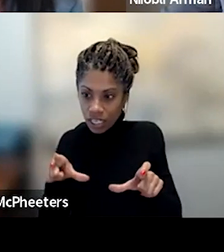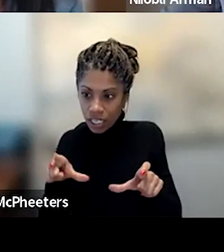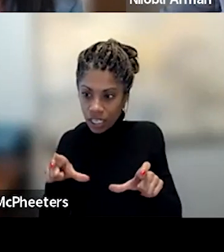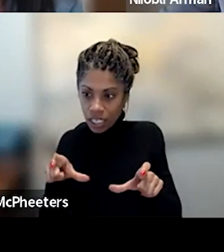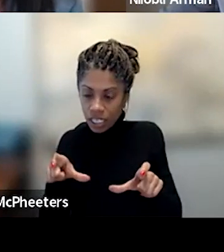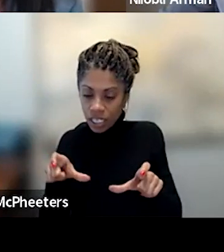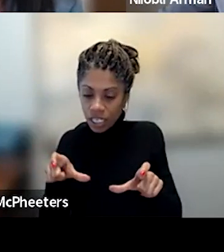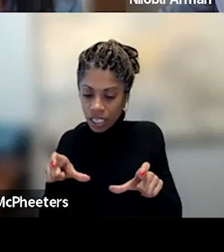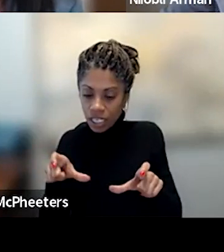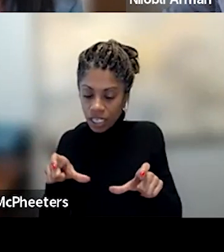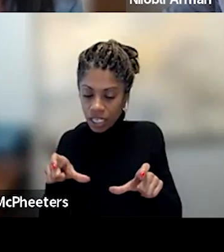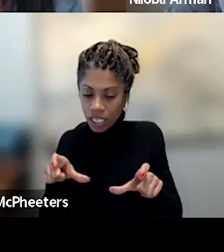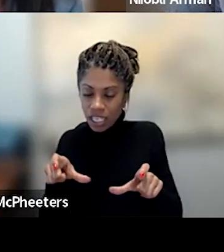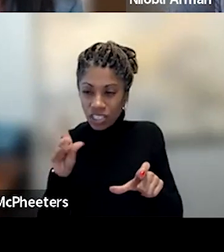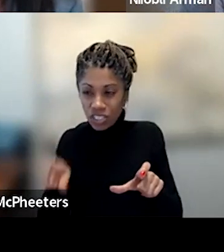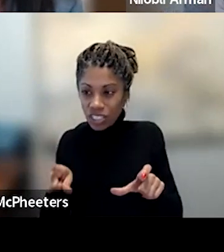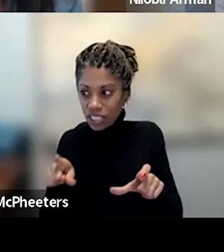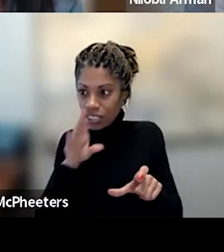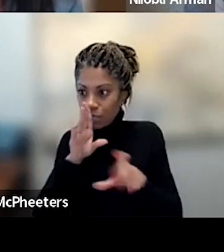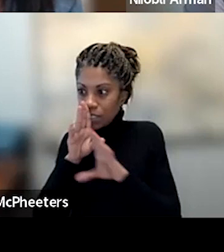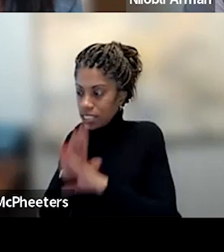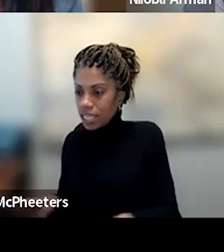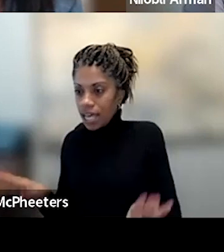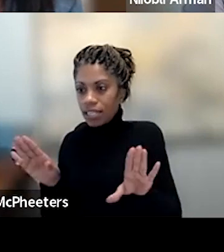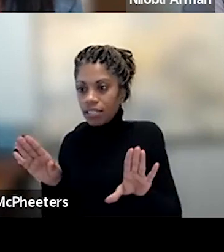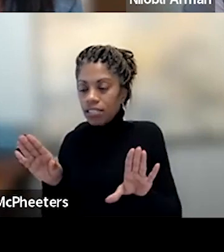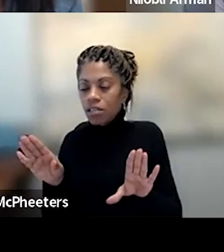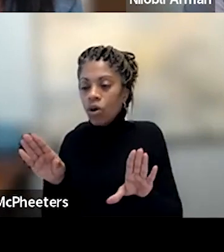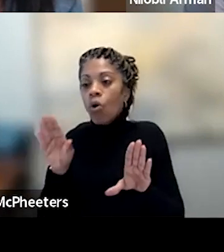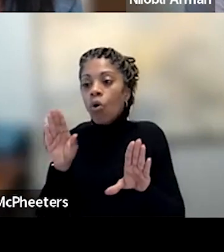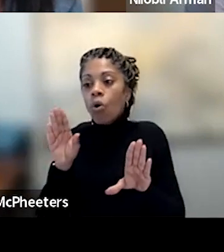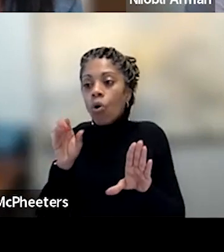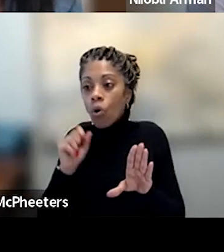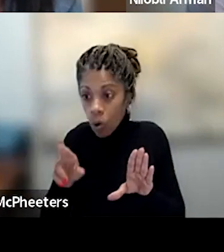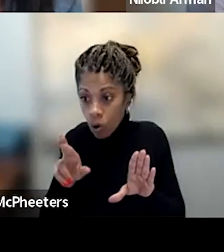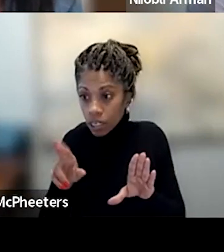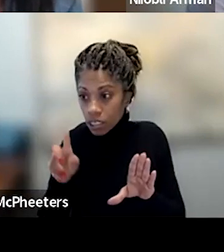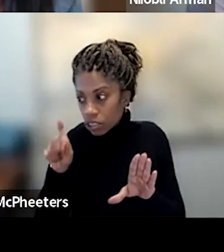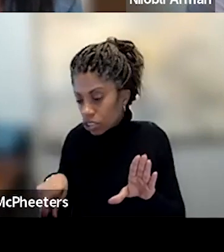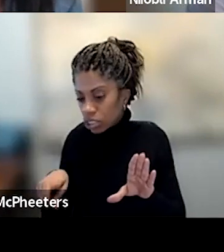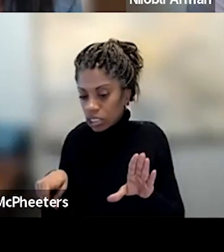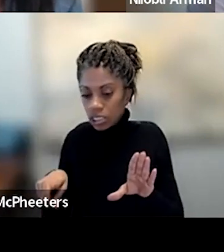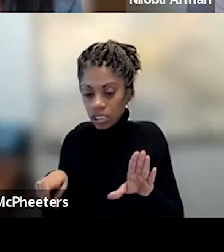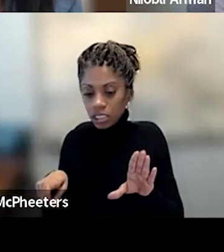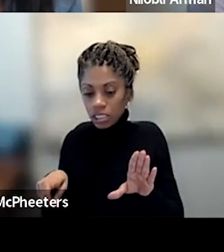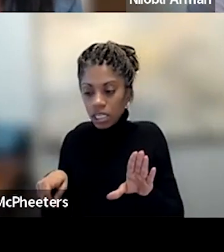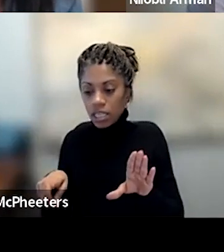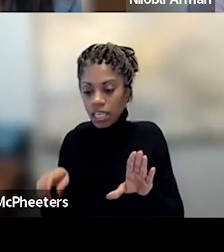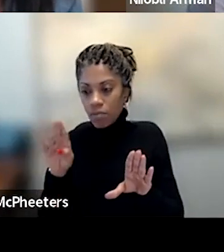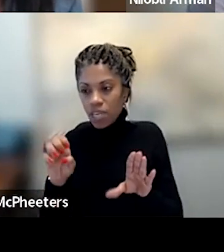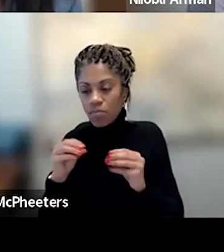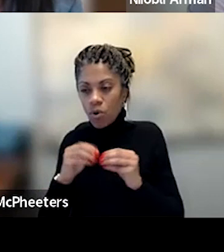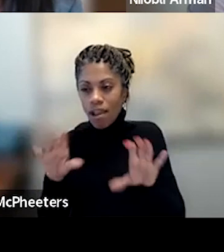because they can't speak for those communities? Or should they find a way to be a more active